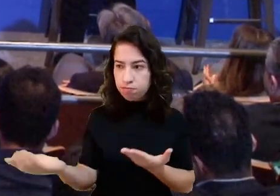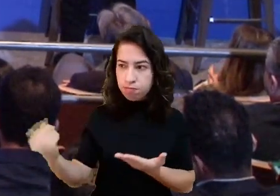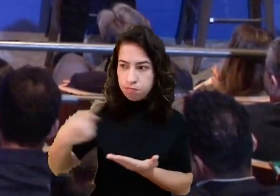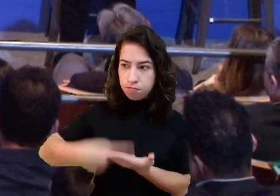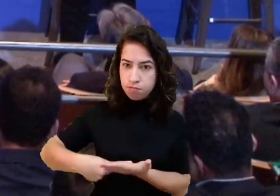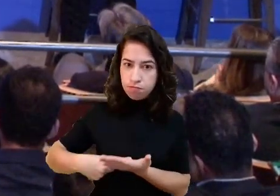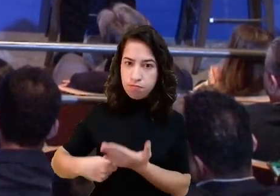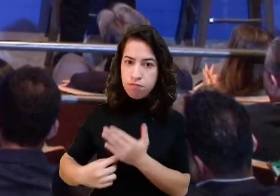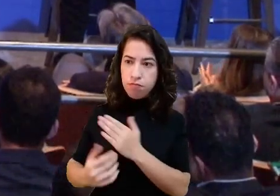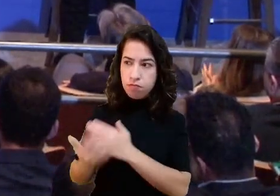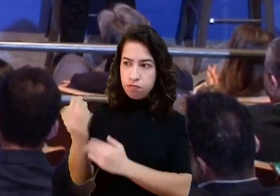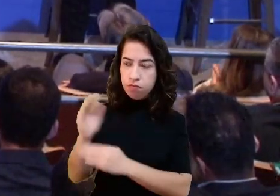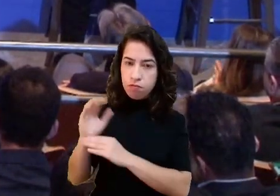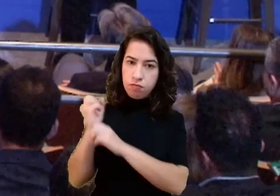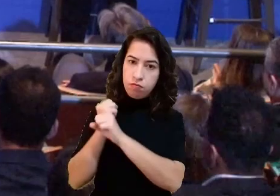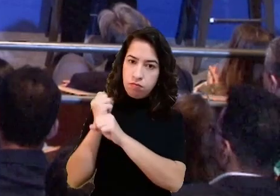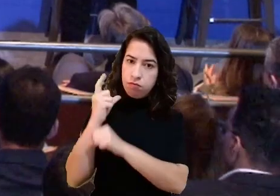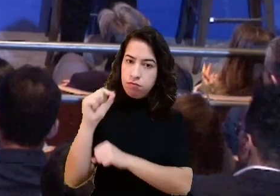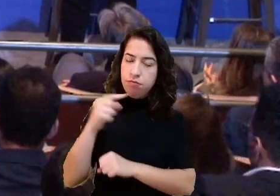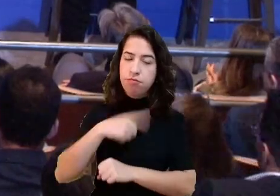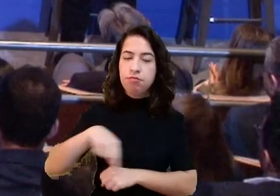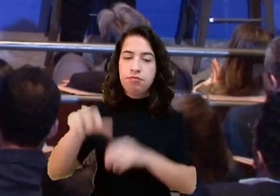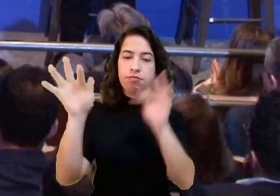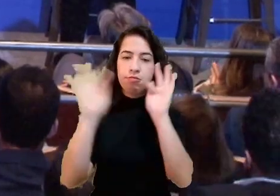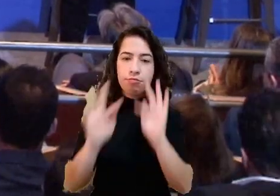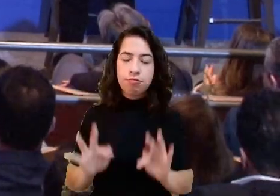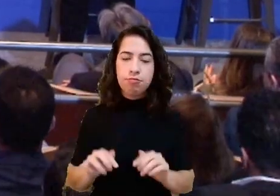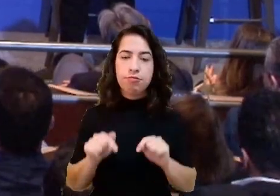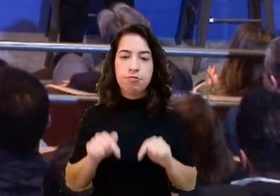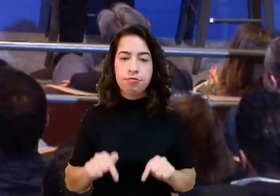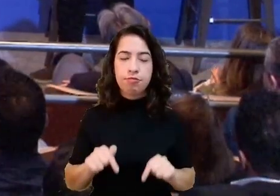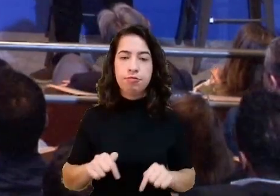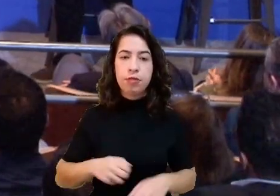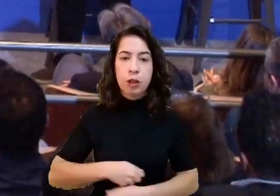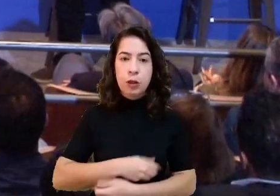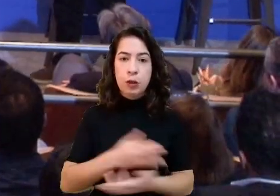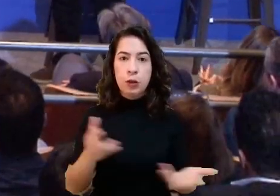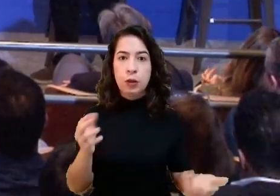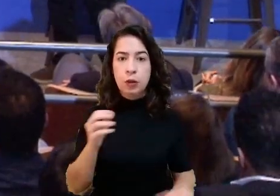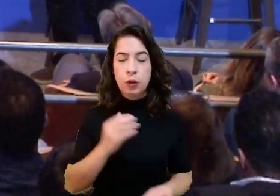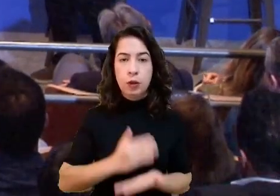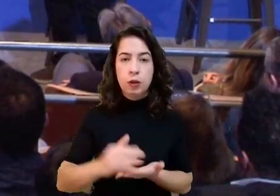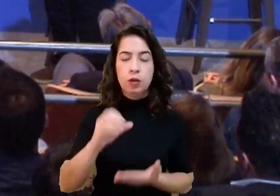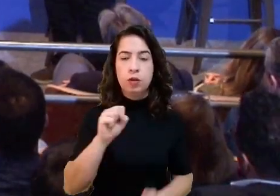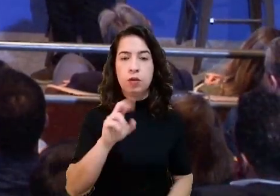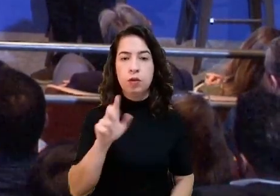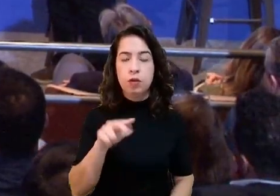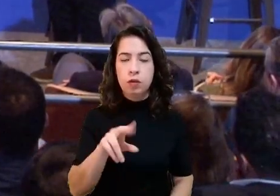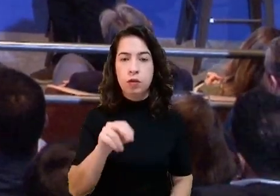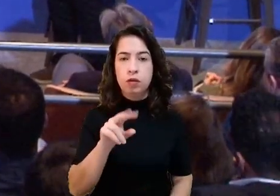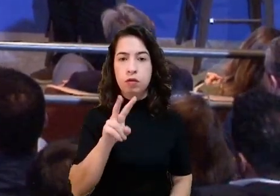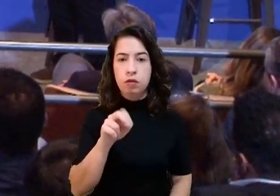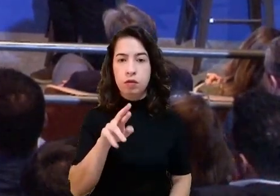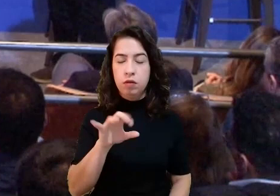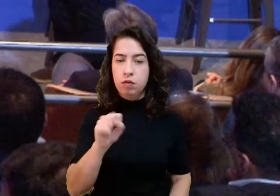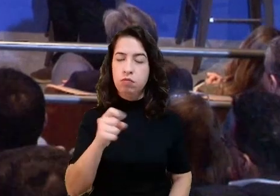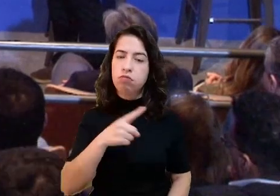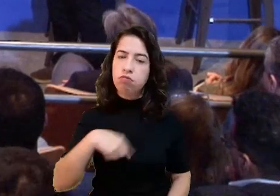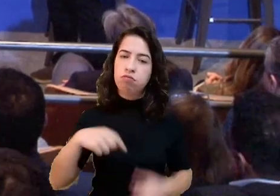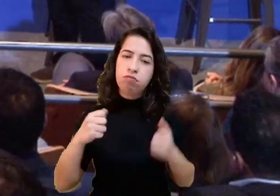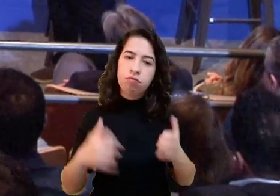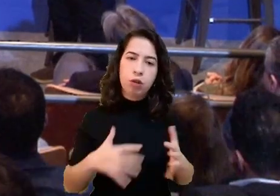the 10-year-old partnership, and I'm glad to have you here in the launch of Suzano Ventures. We